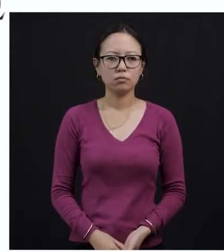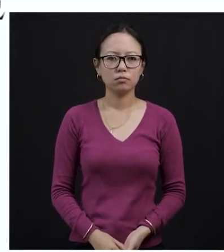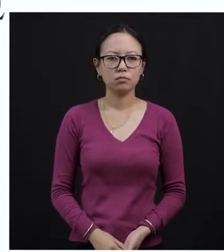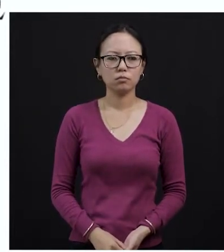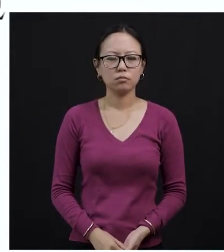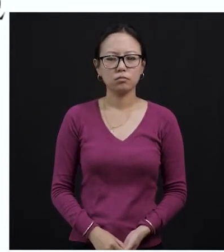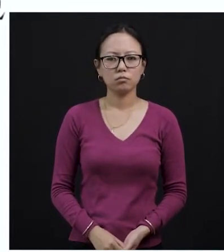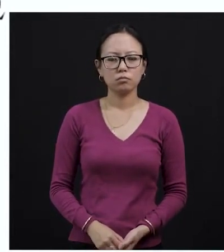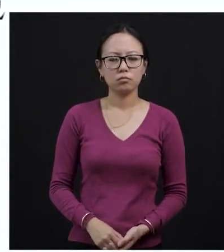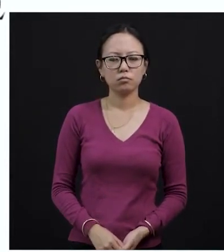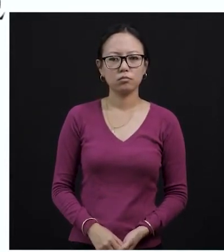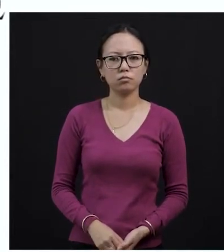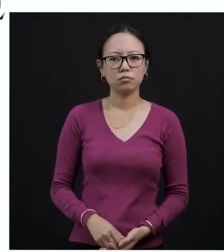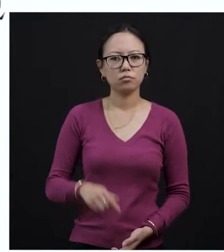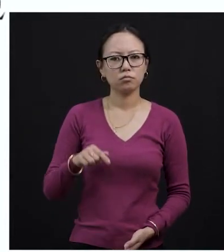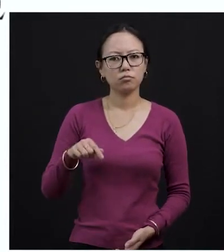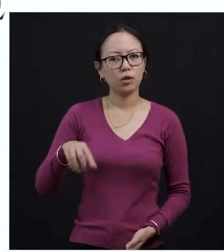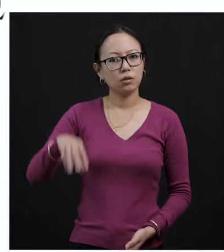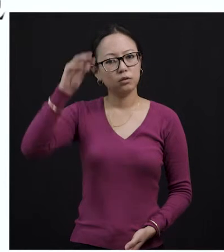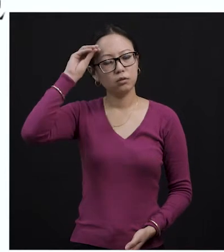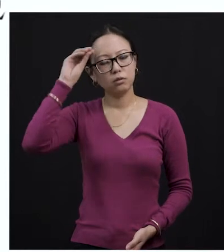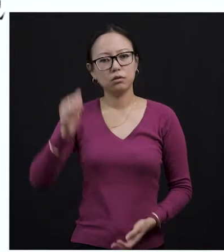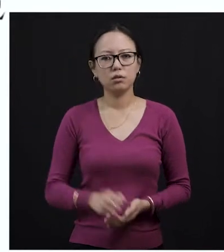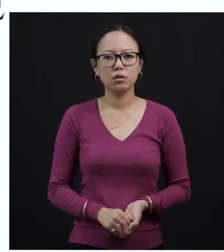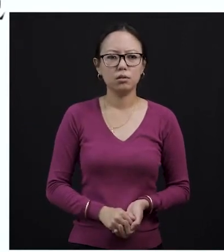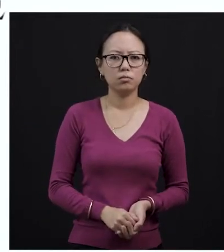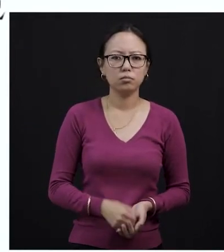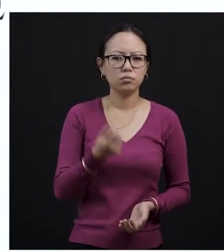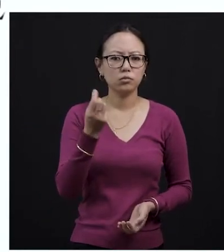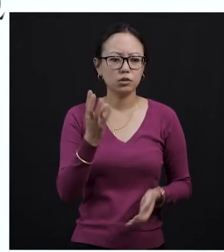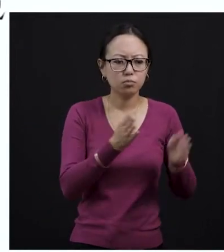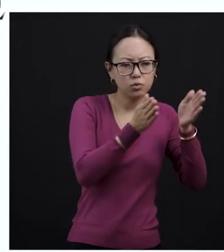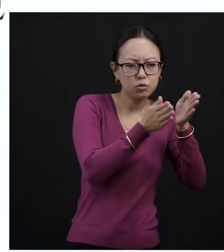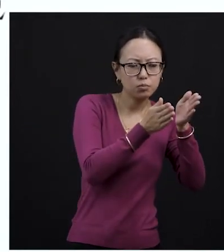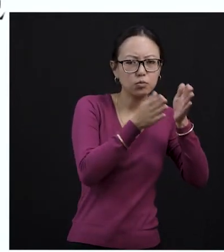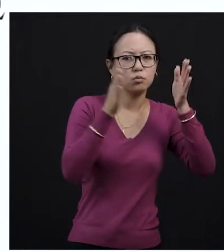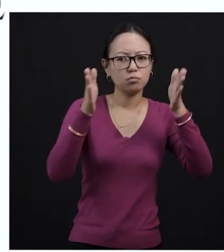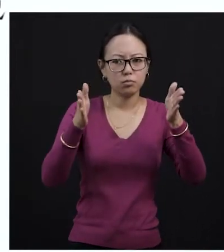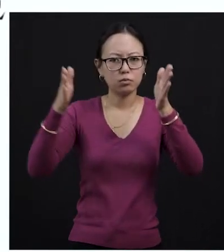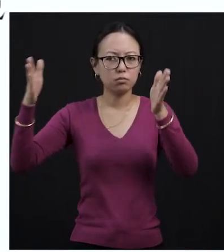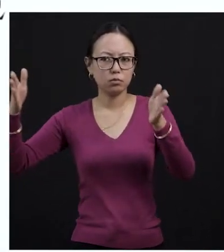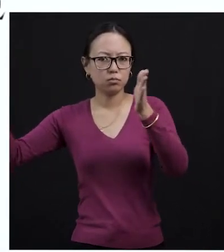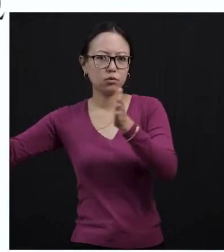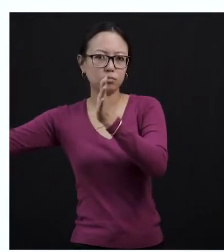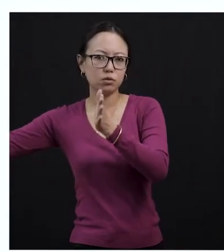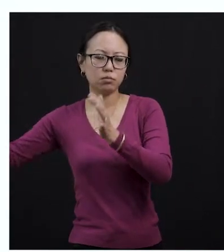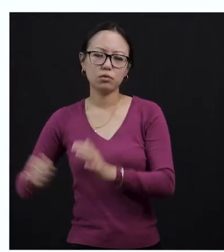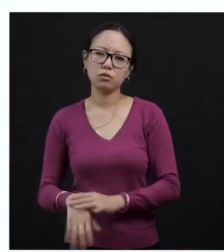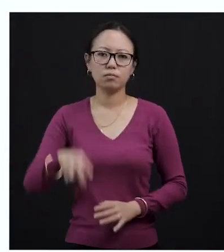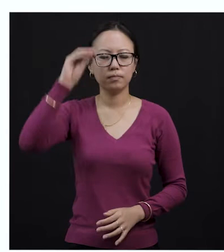how to arrange different numbers from smaller to greater and greater to smaller.